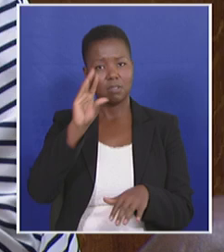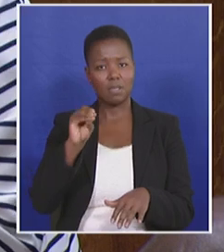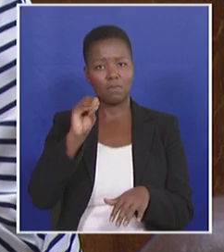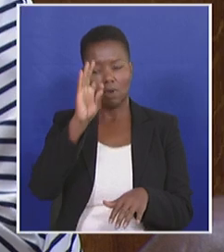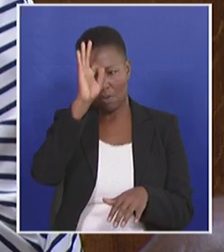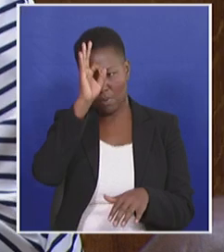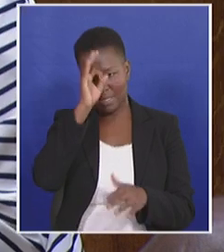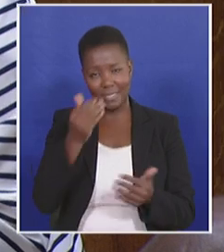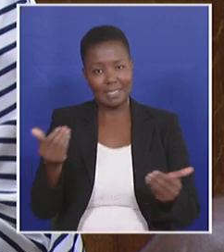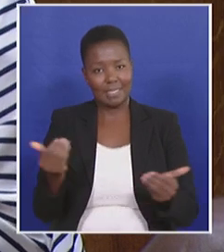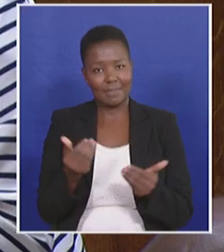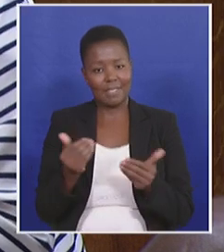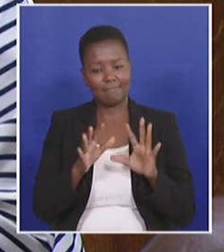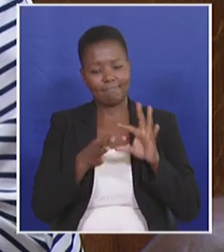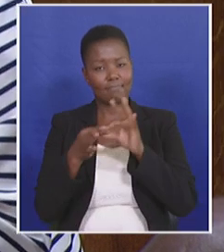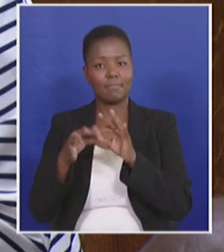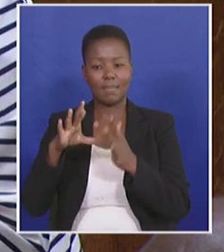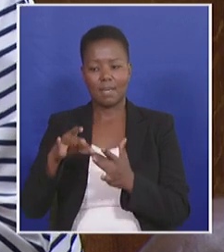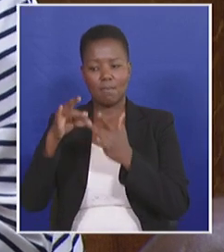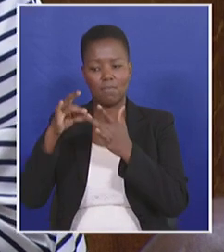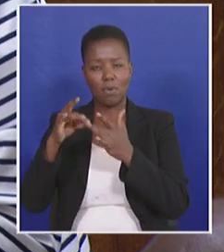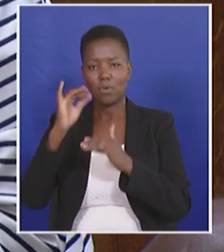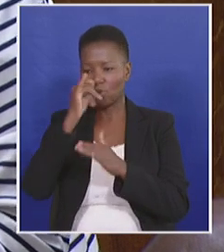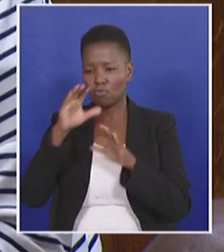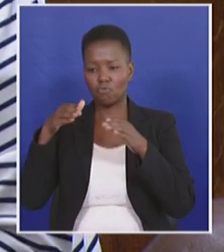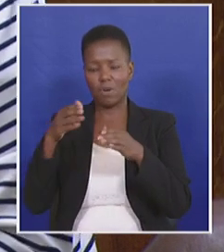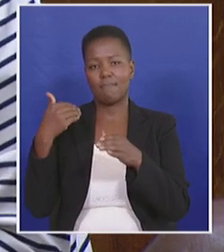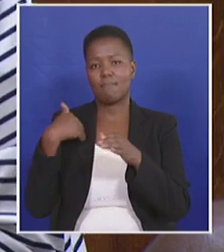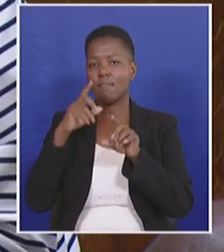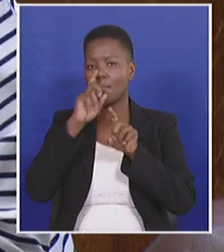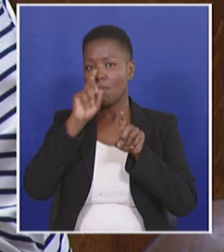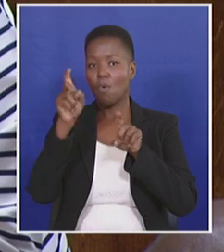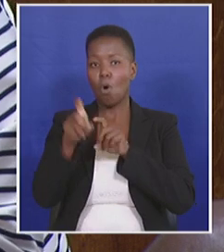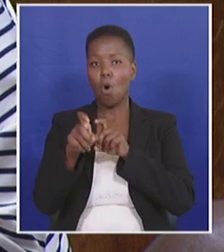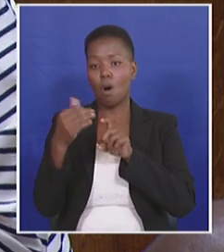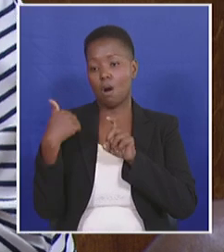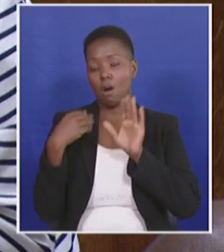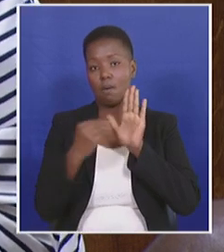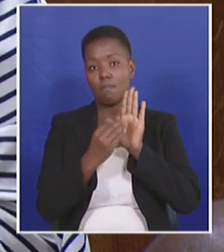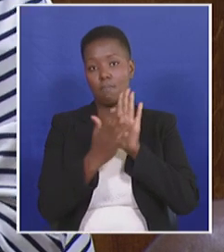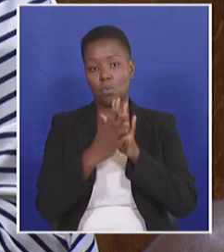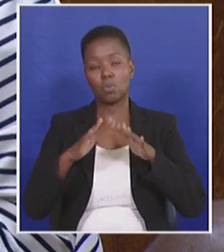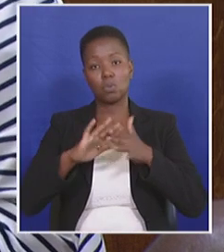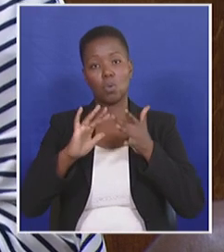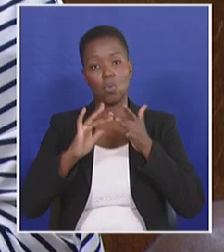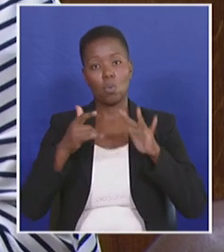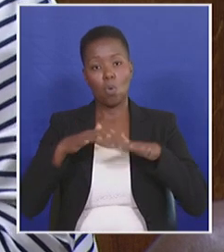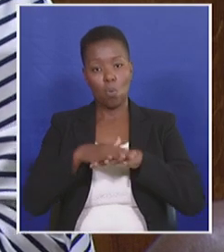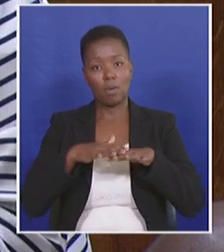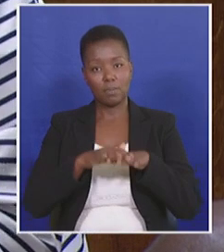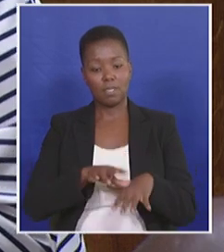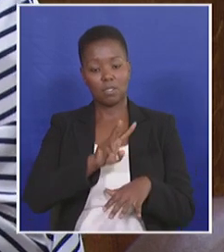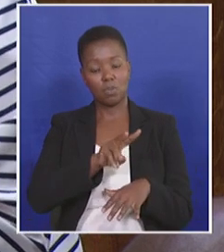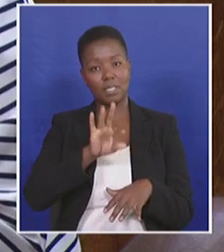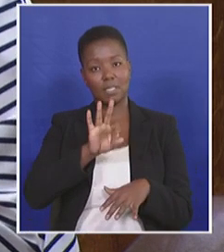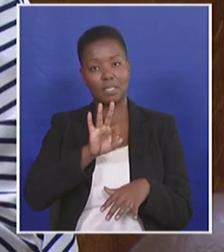Directorate of Priority Crime Investigation, the Hawks media statement on the SAP's website on the 2nd of February 2016, it was stated, and I